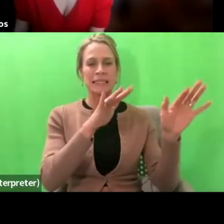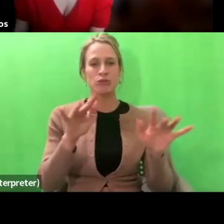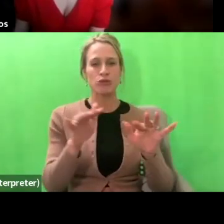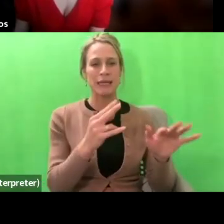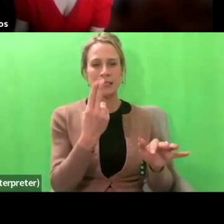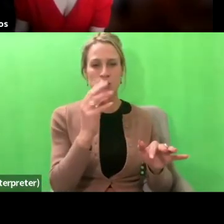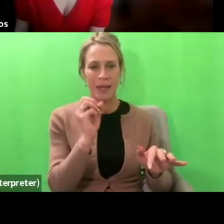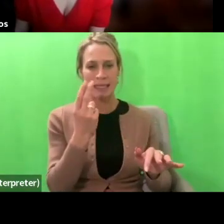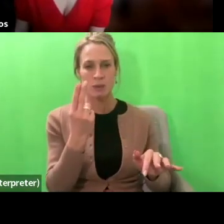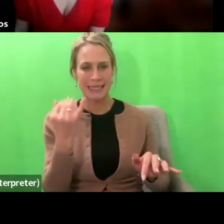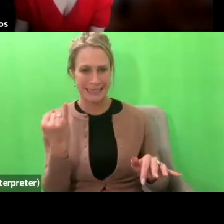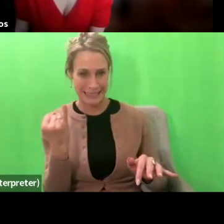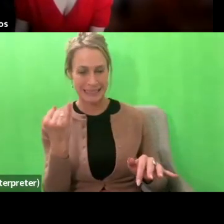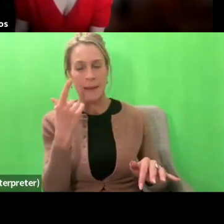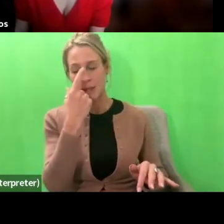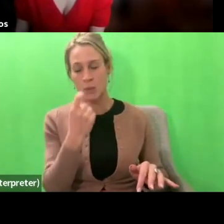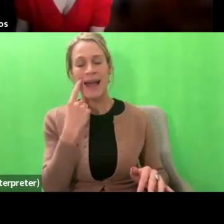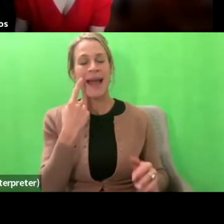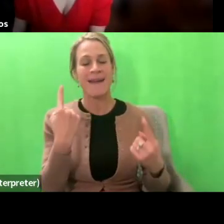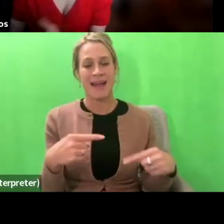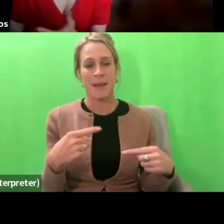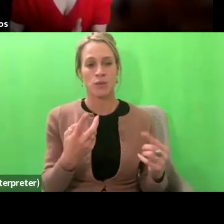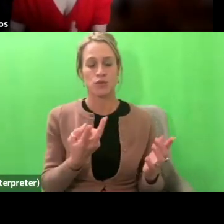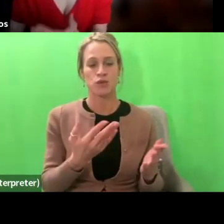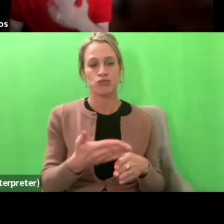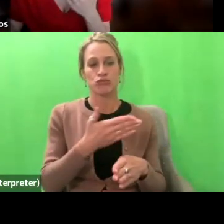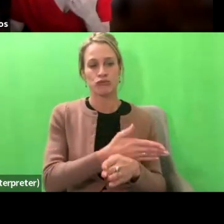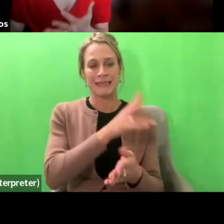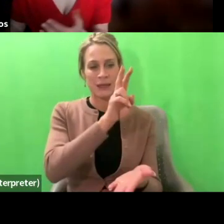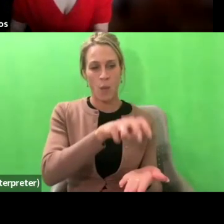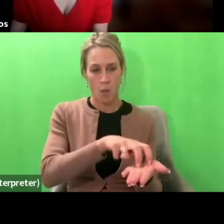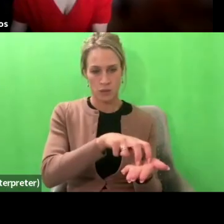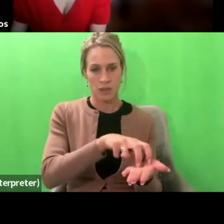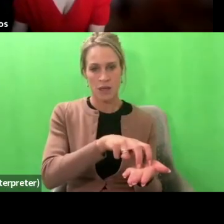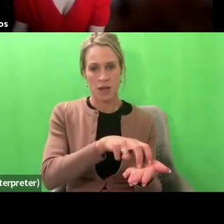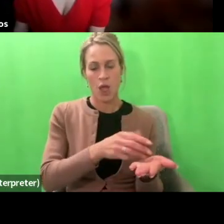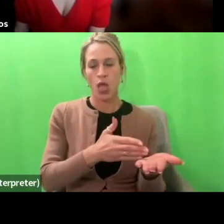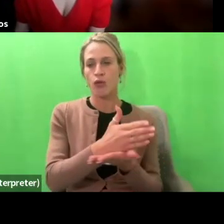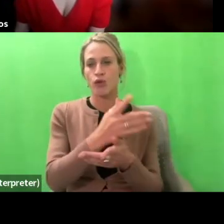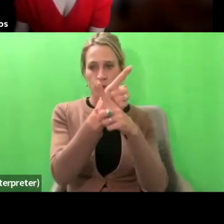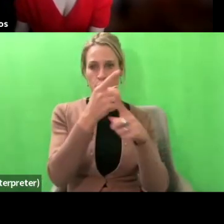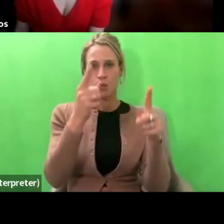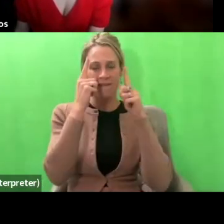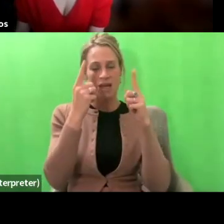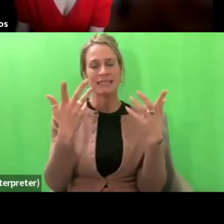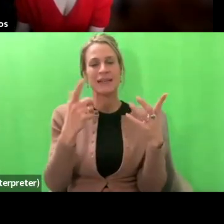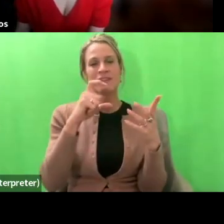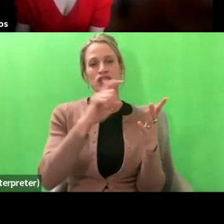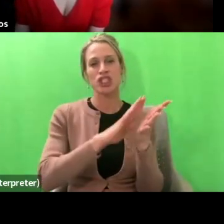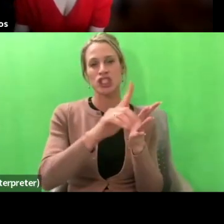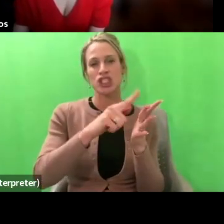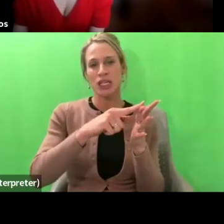but it's available for pre-order now. You can get it Pulse through the University of Chicago, which